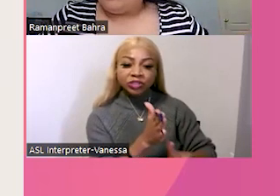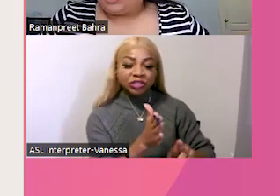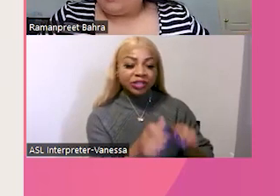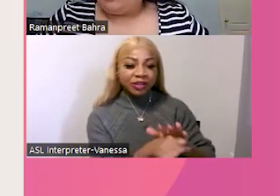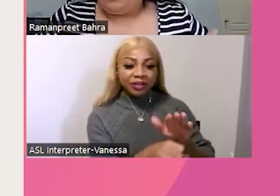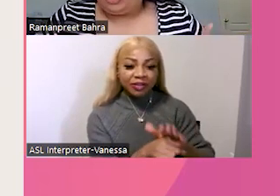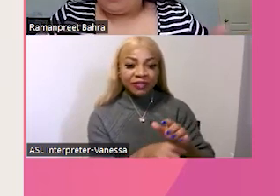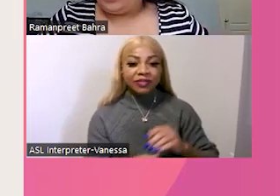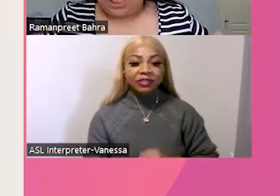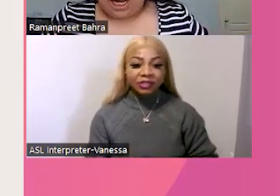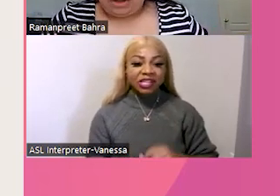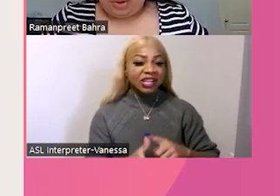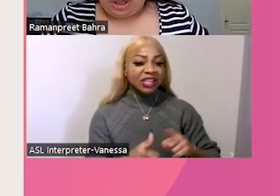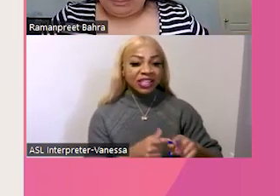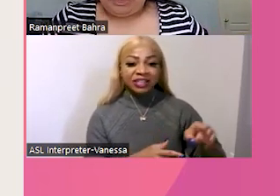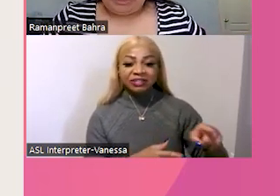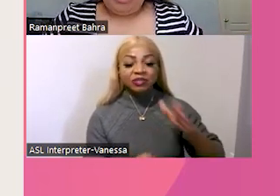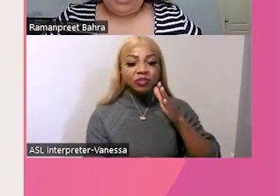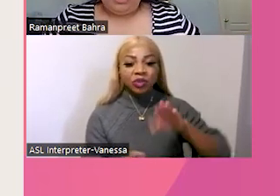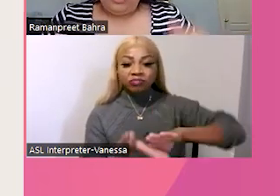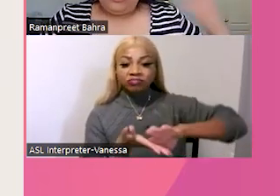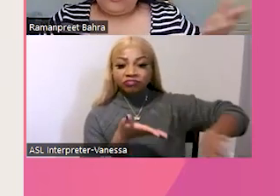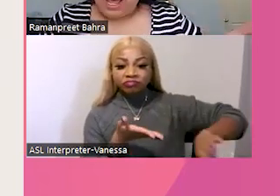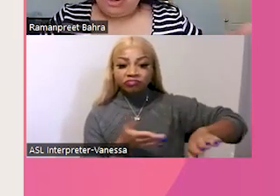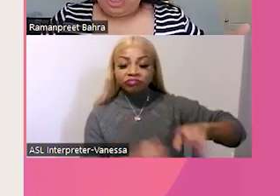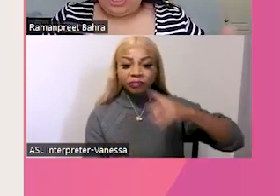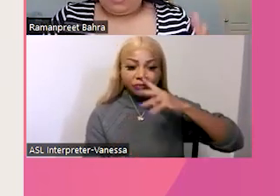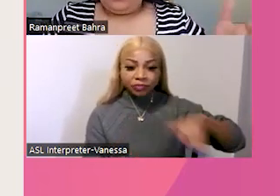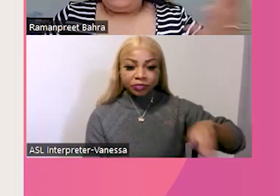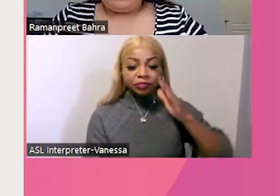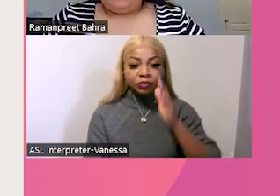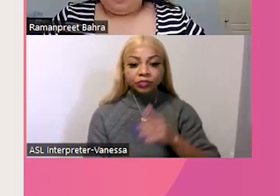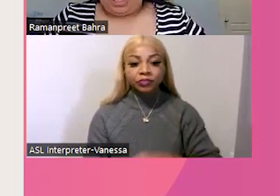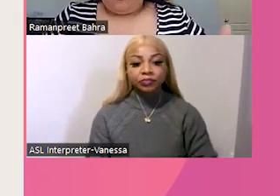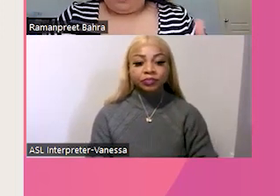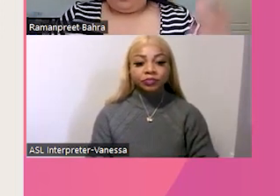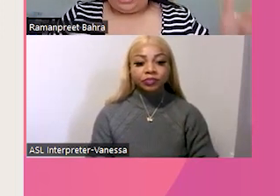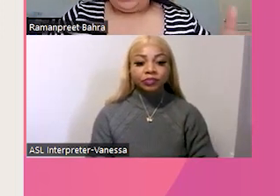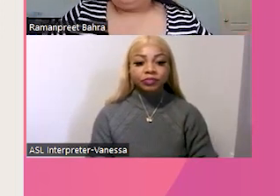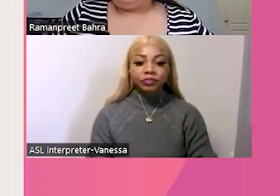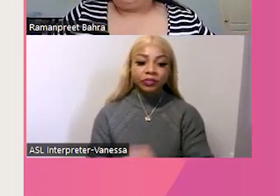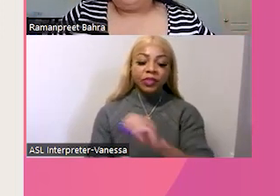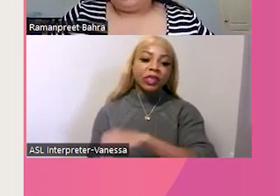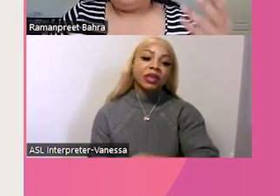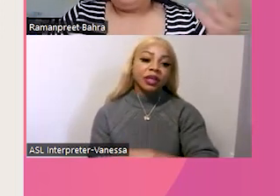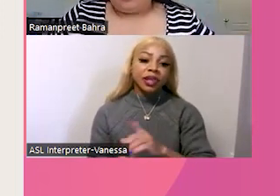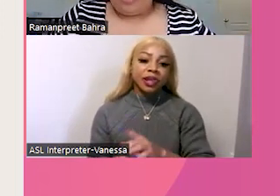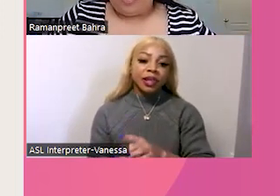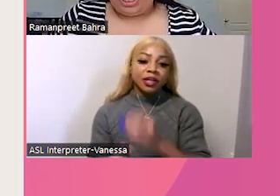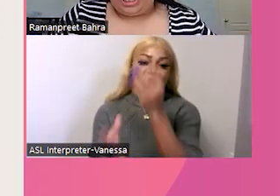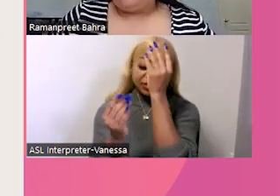stories that become to be avoided and ignored. So the fact sheets of these data springing from 2018